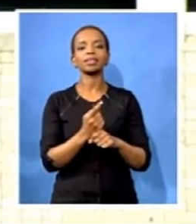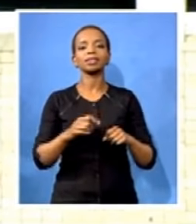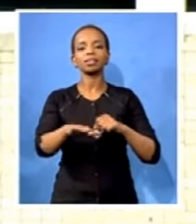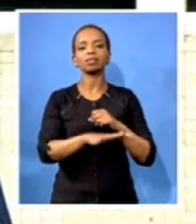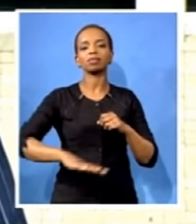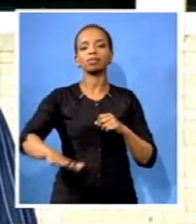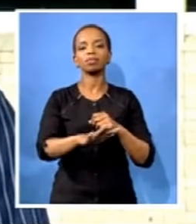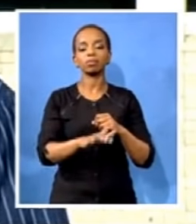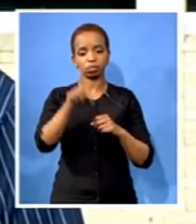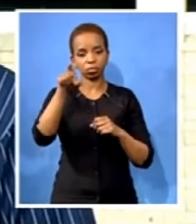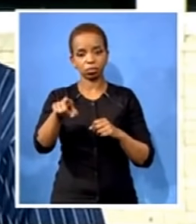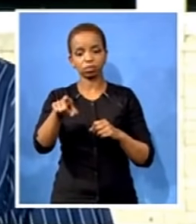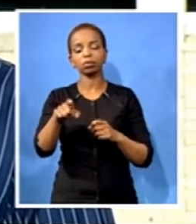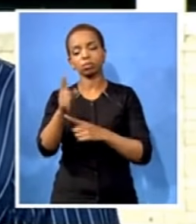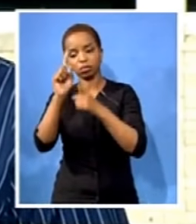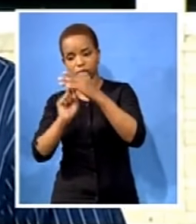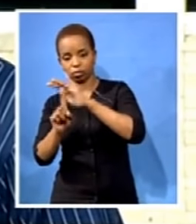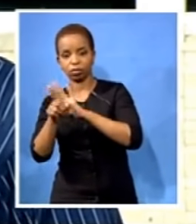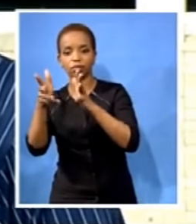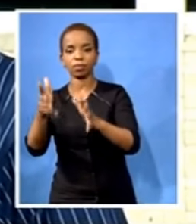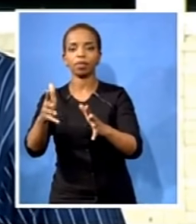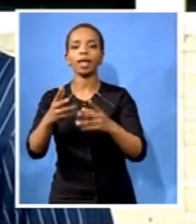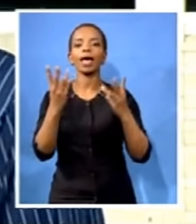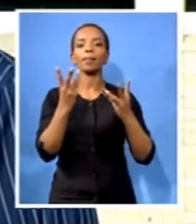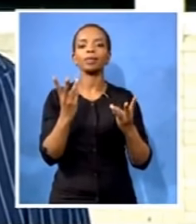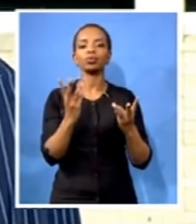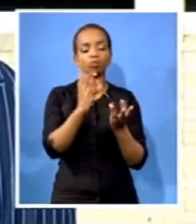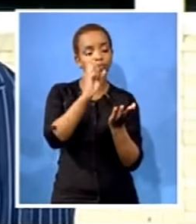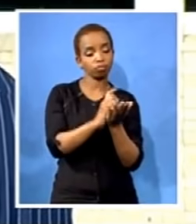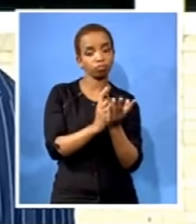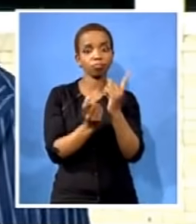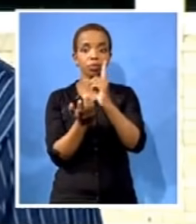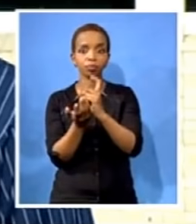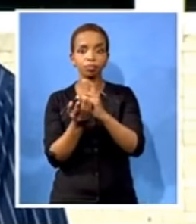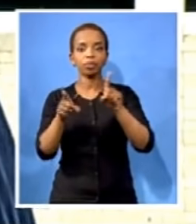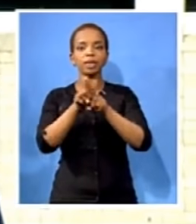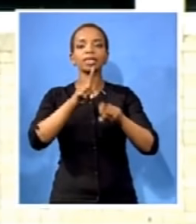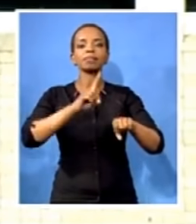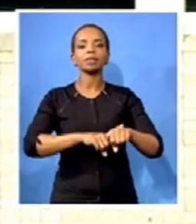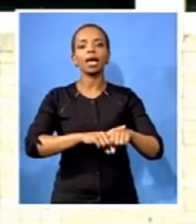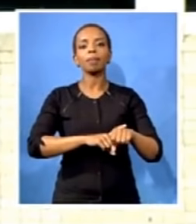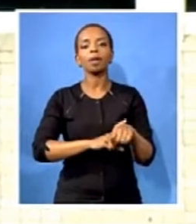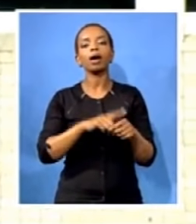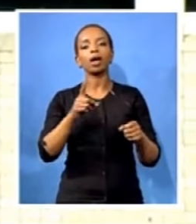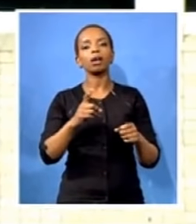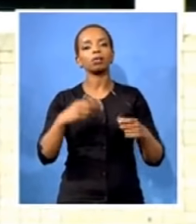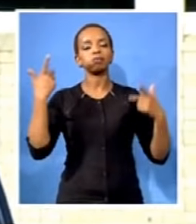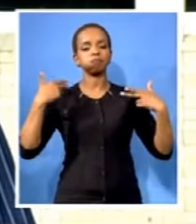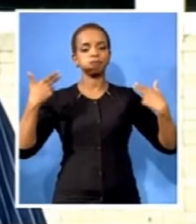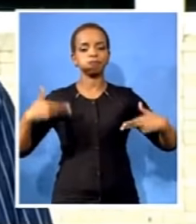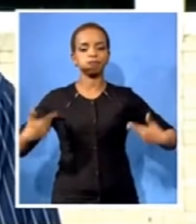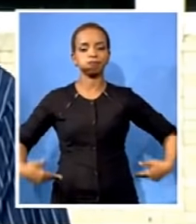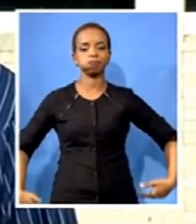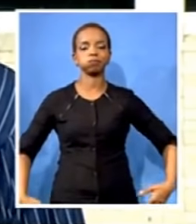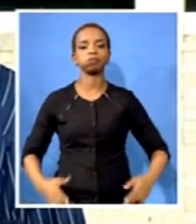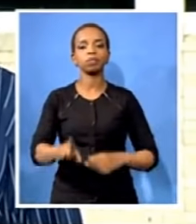people and at the same time sanitize them. And me and the MEC, we've got that responsibility